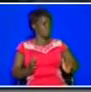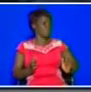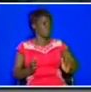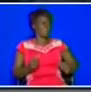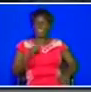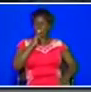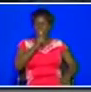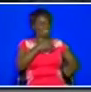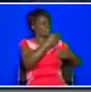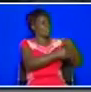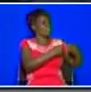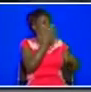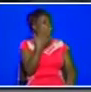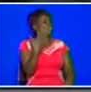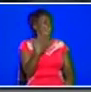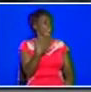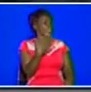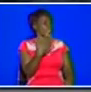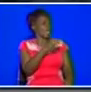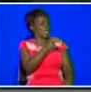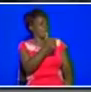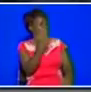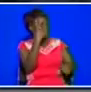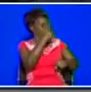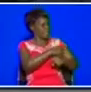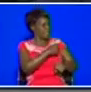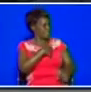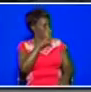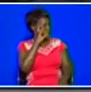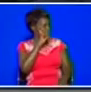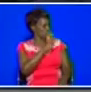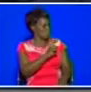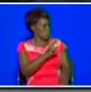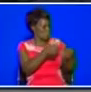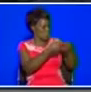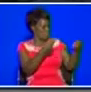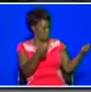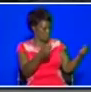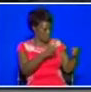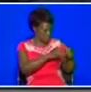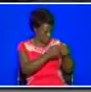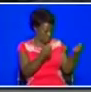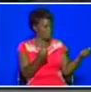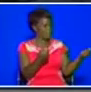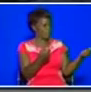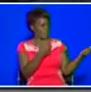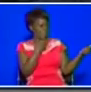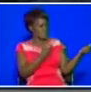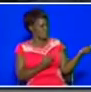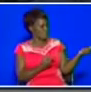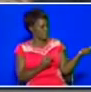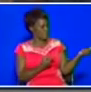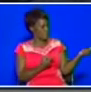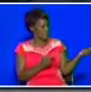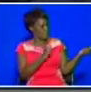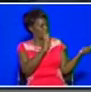not material progress. There was a survey the other day I saw covered by a newspaper, I think, it's just a newspaper, and it said